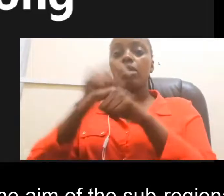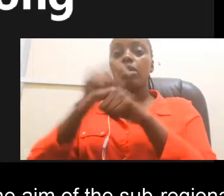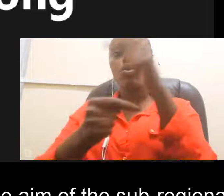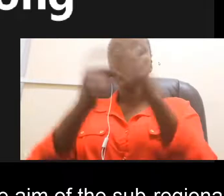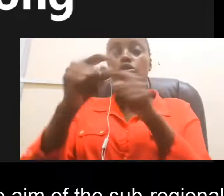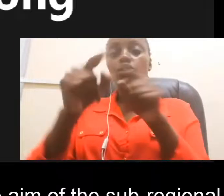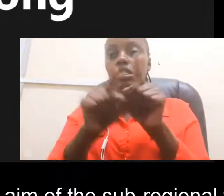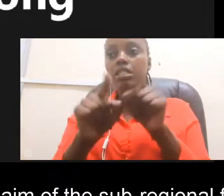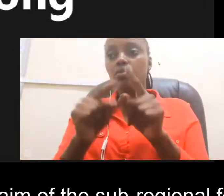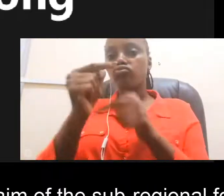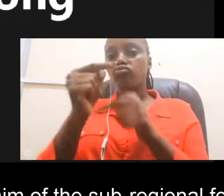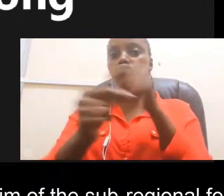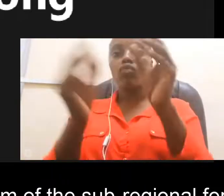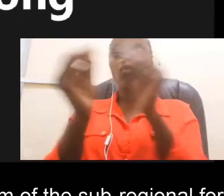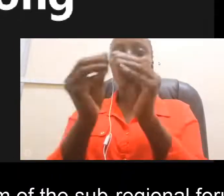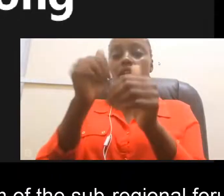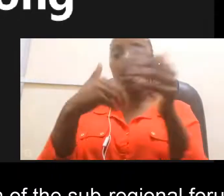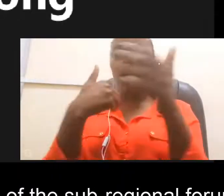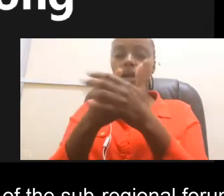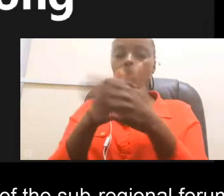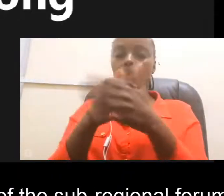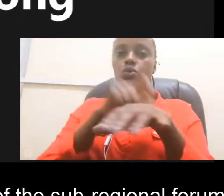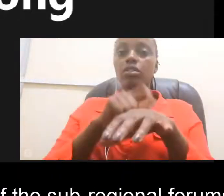subsequent meetings and to the main forum.